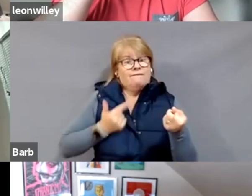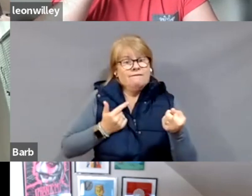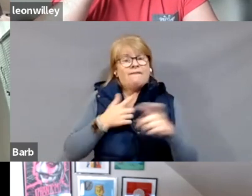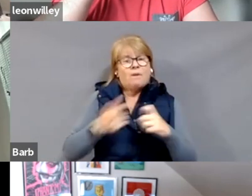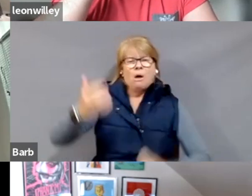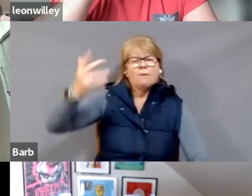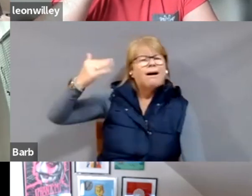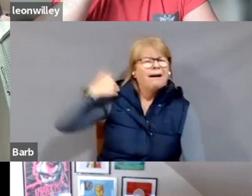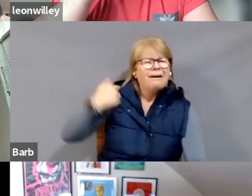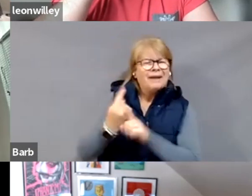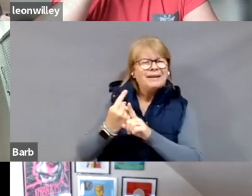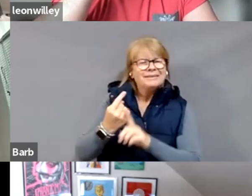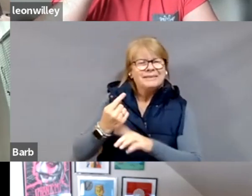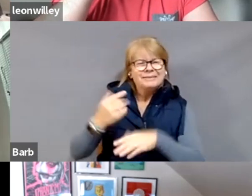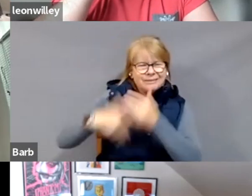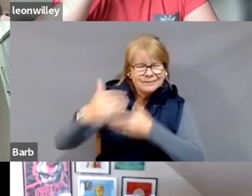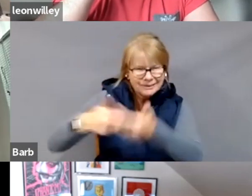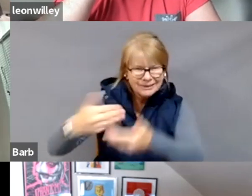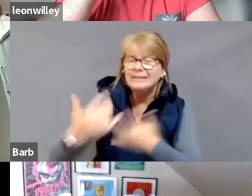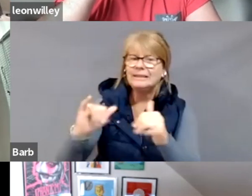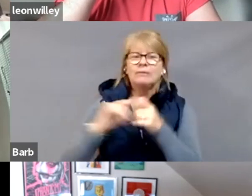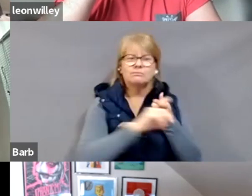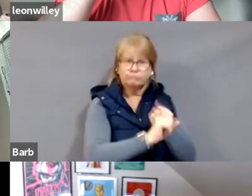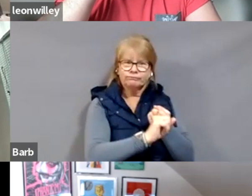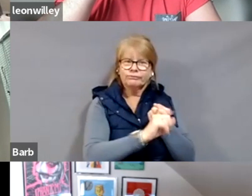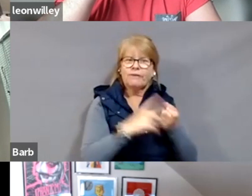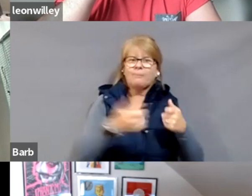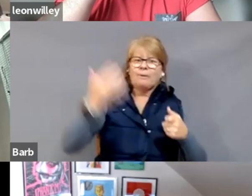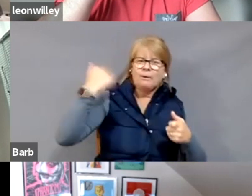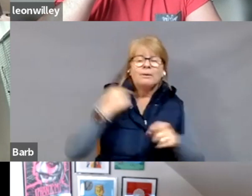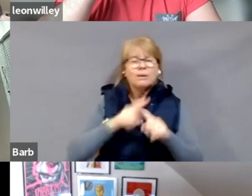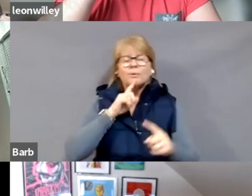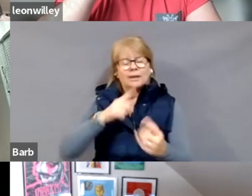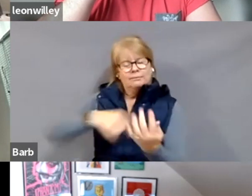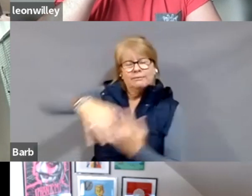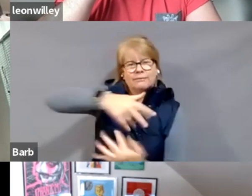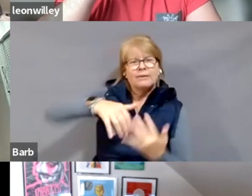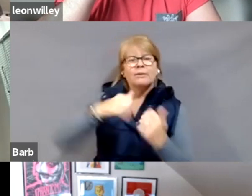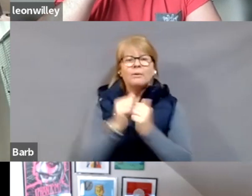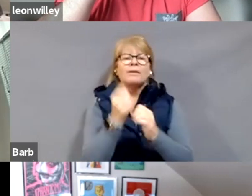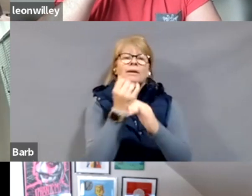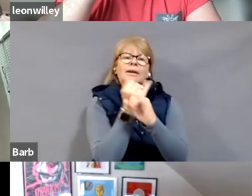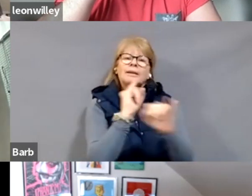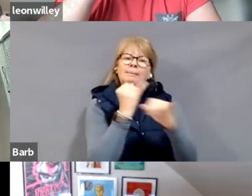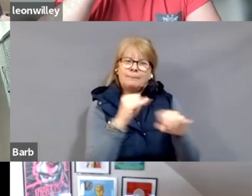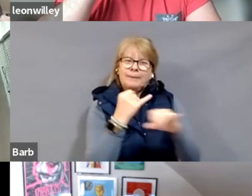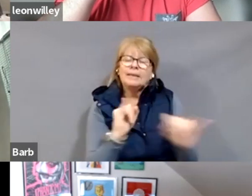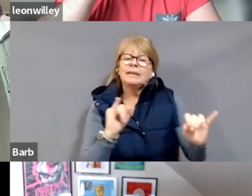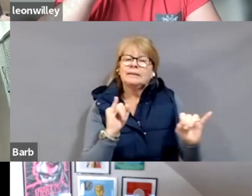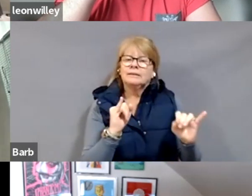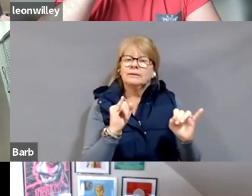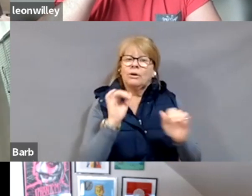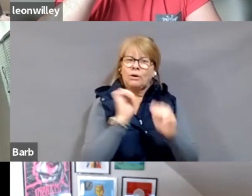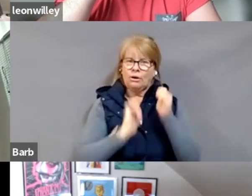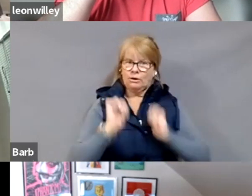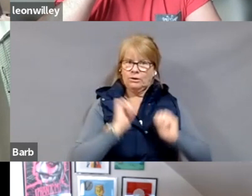I was, but I would say this, that I hung around and was really close to freelance artists. I worked in theater companies that